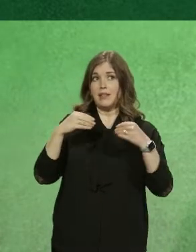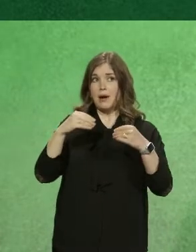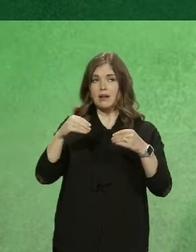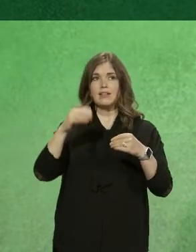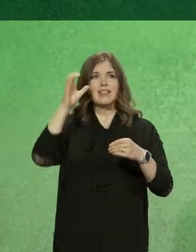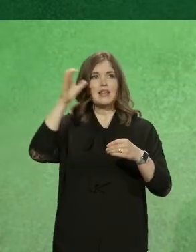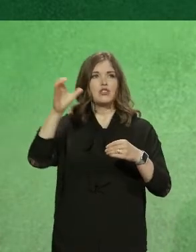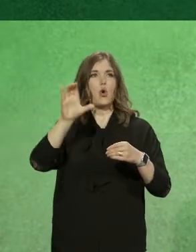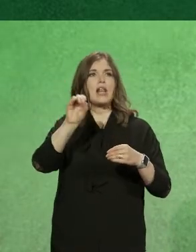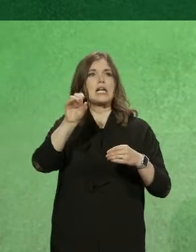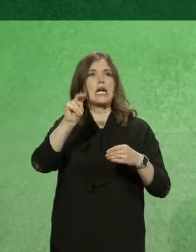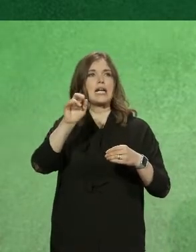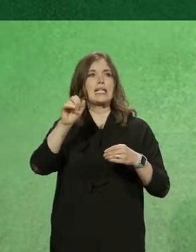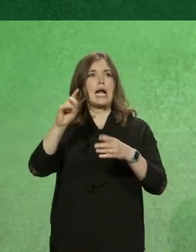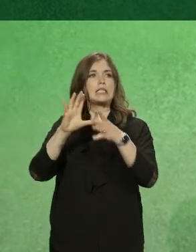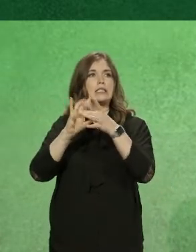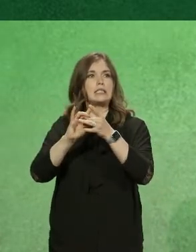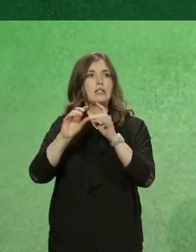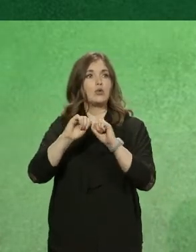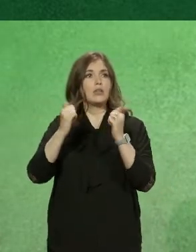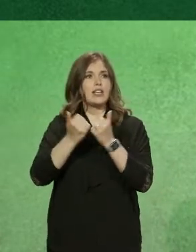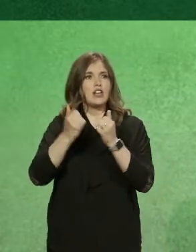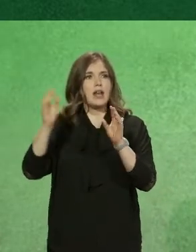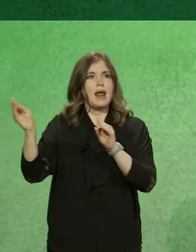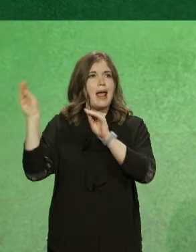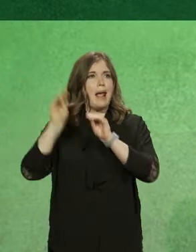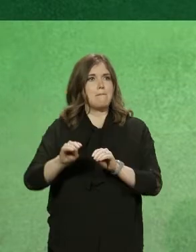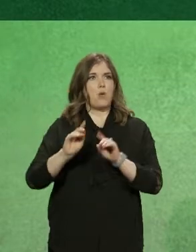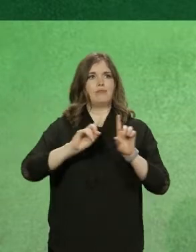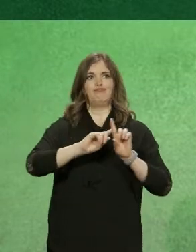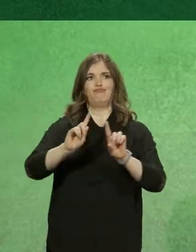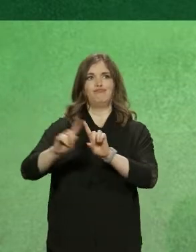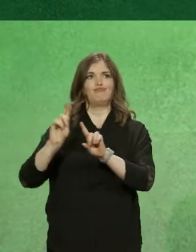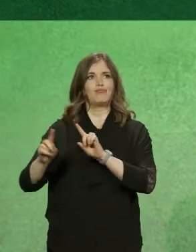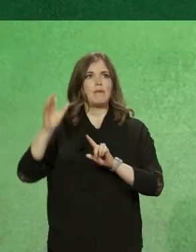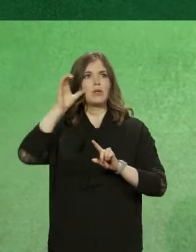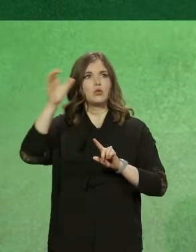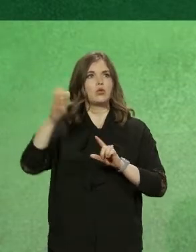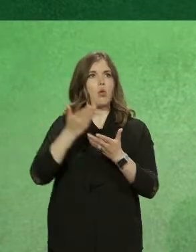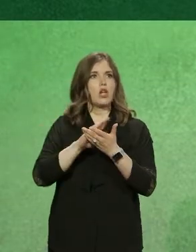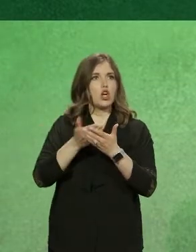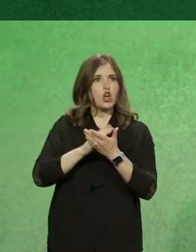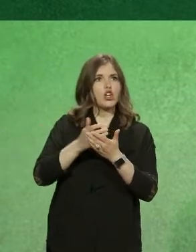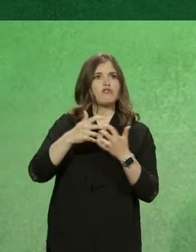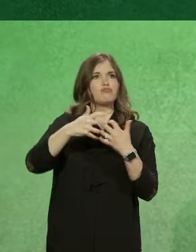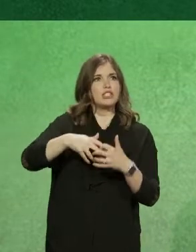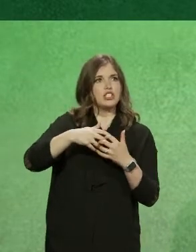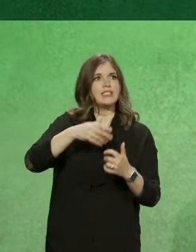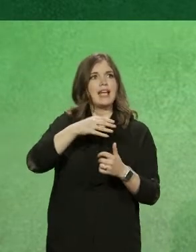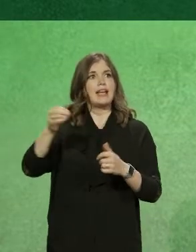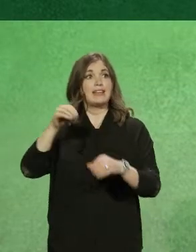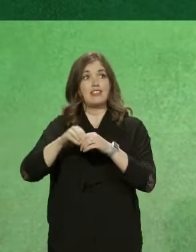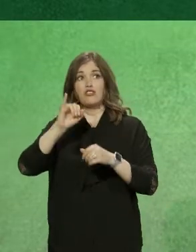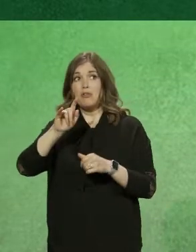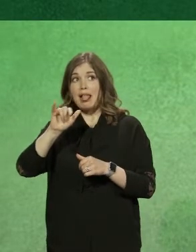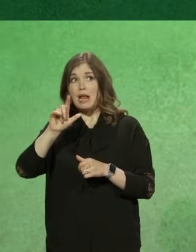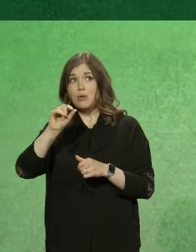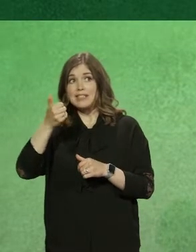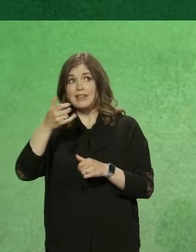cookers. And in July 2017, they declared to have sold over 250 solar stoves